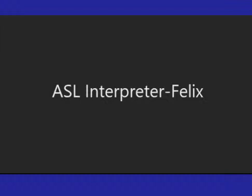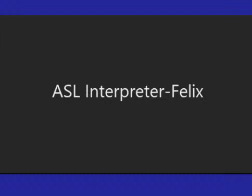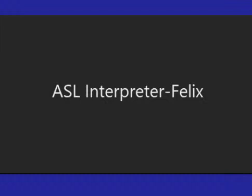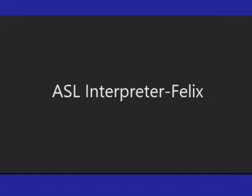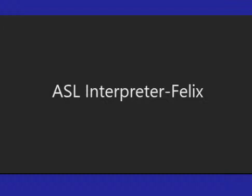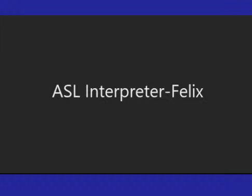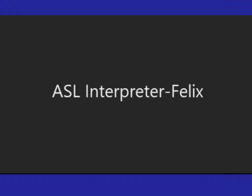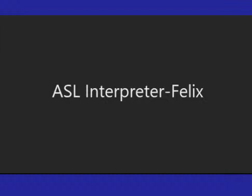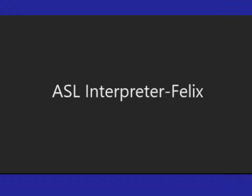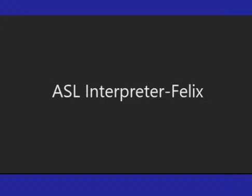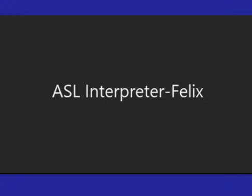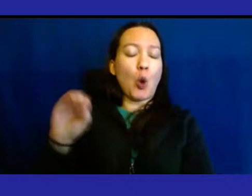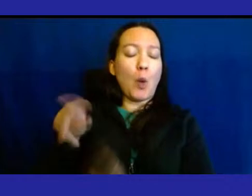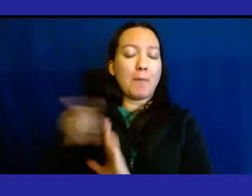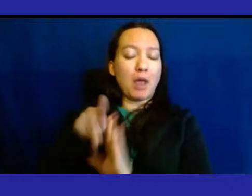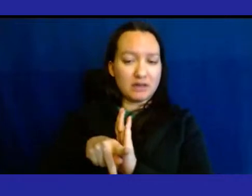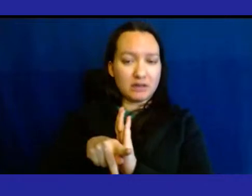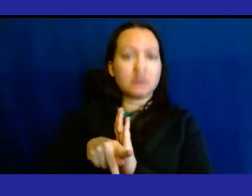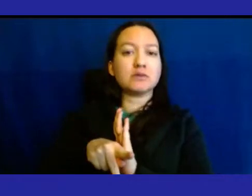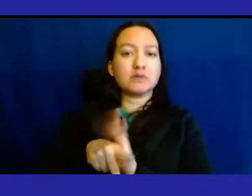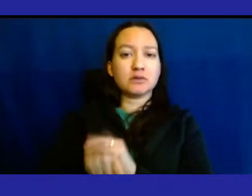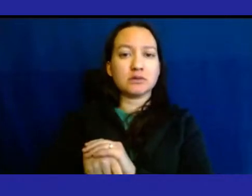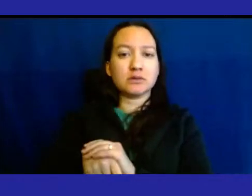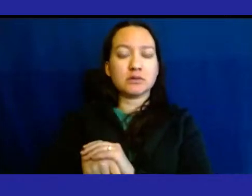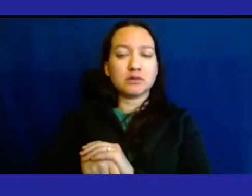EEO policy. Should I stop for a minute? So that.